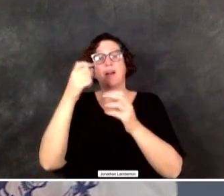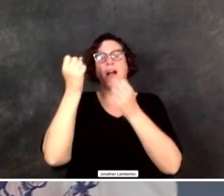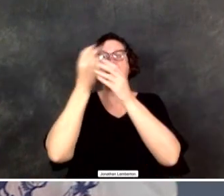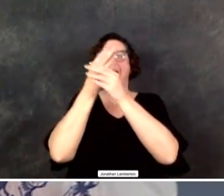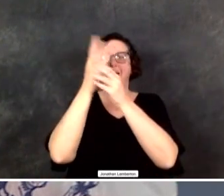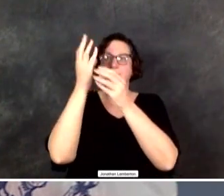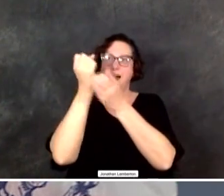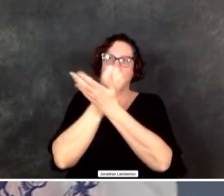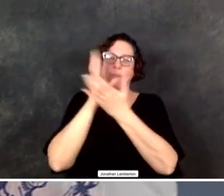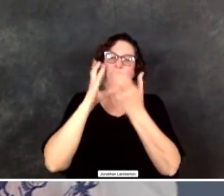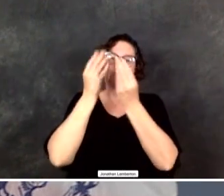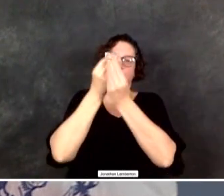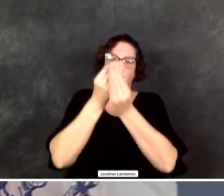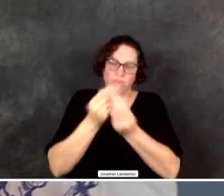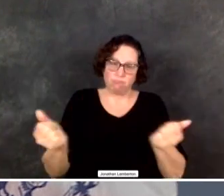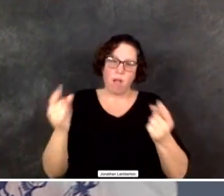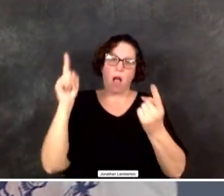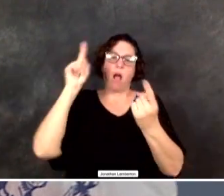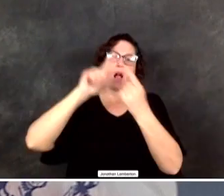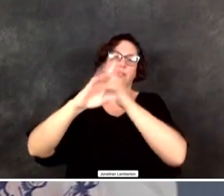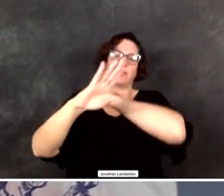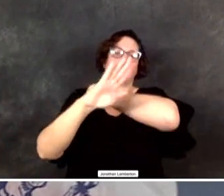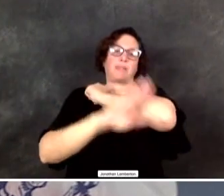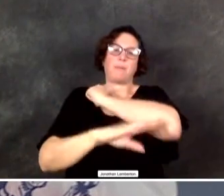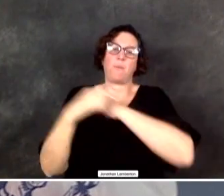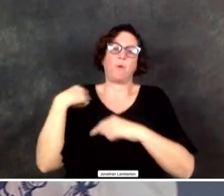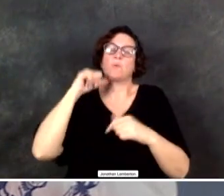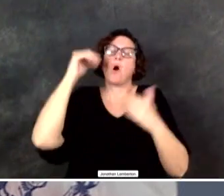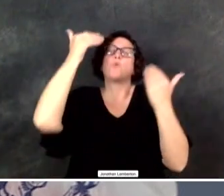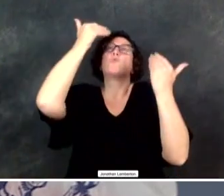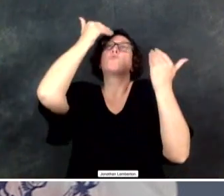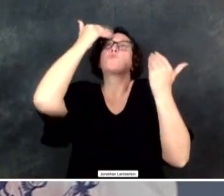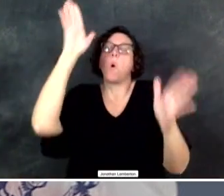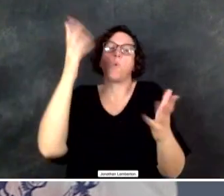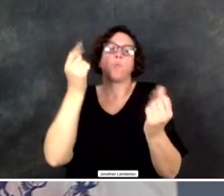do a really constant, ever-growing food effort to make this work.